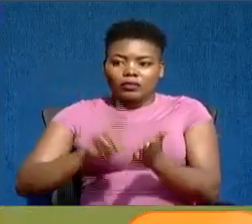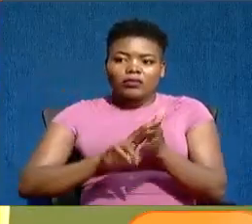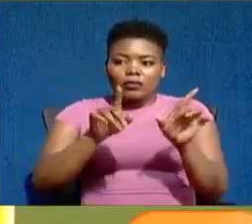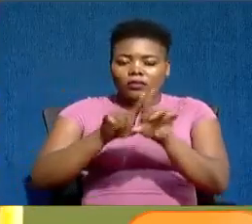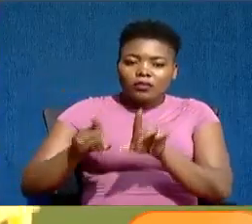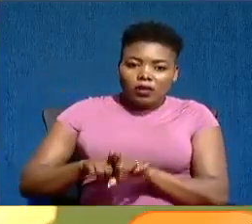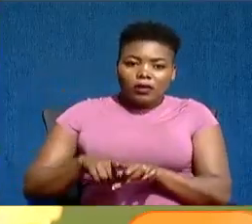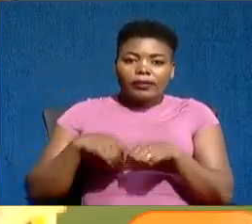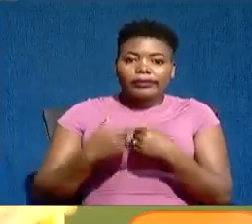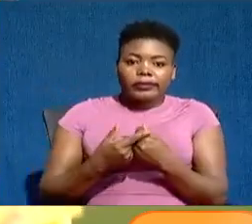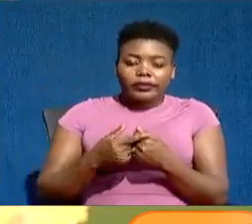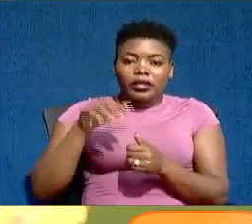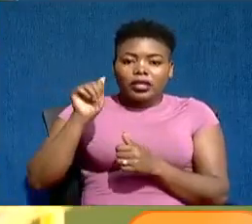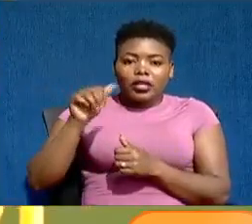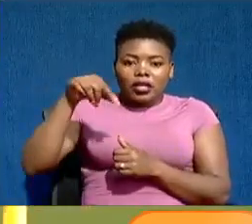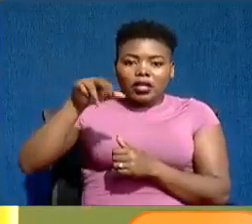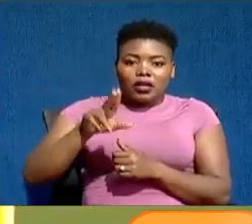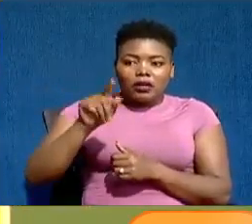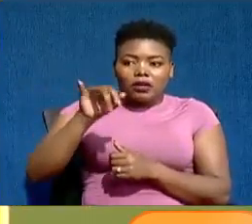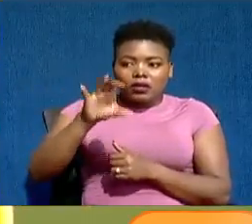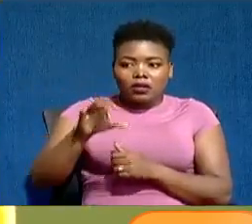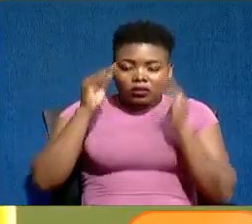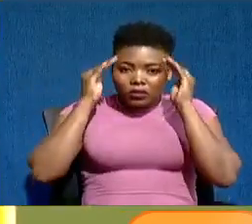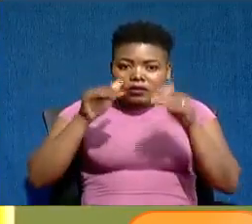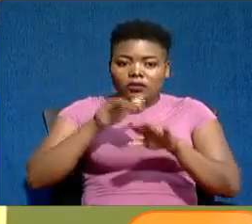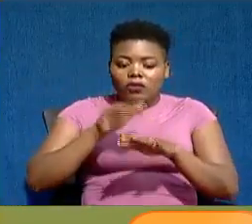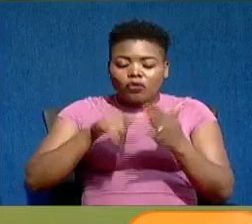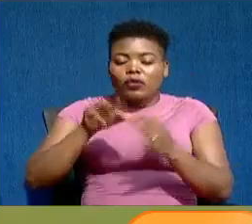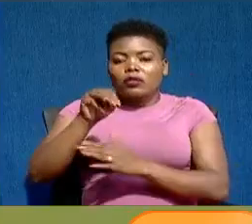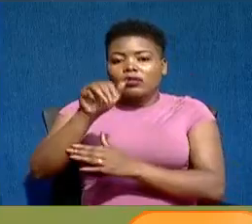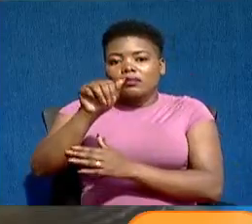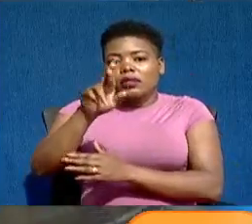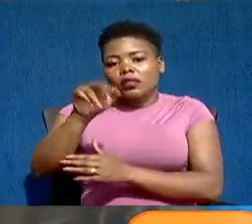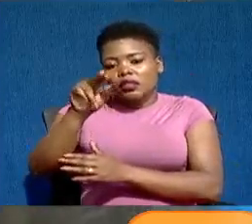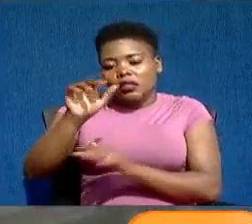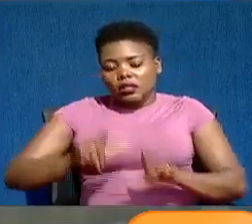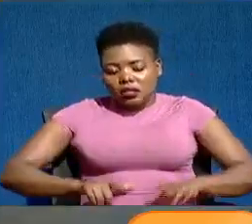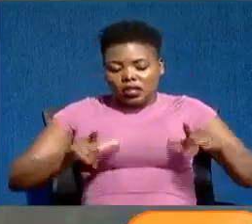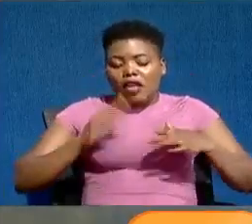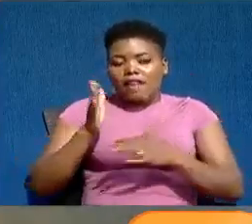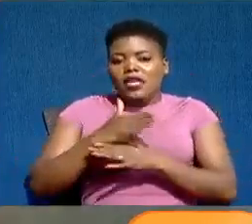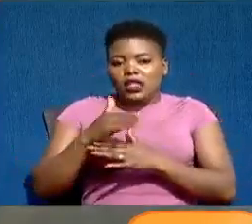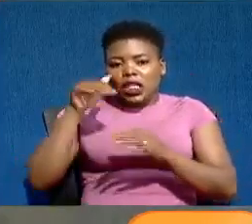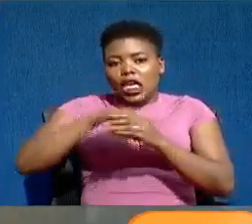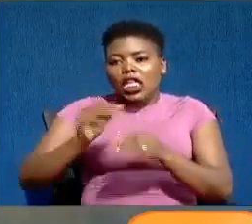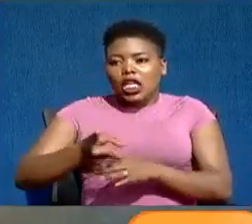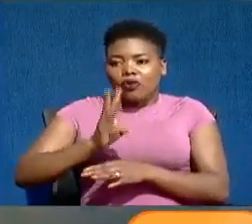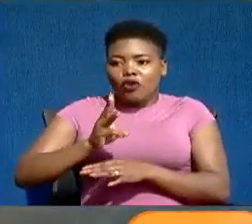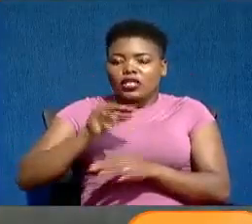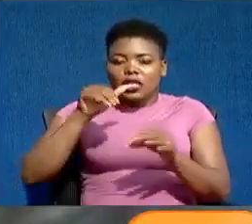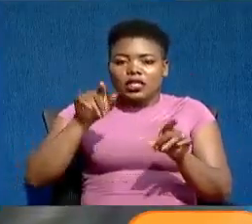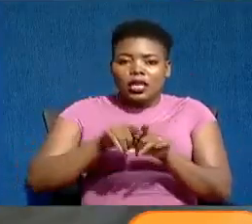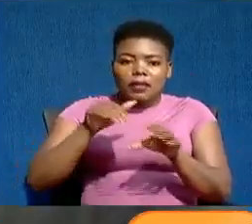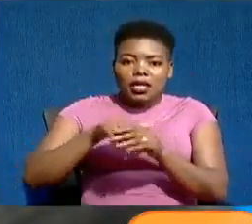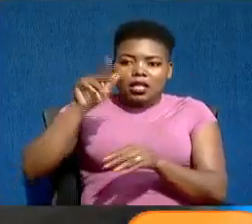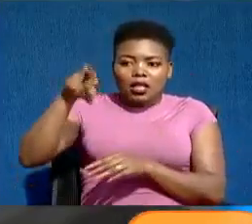also aquatech. Aquatech is focused on the marine life, fish in the fish pond and even in